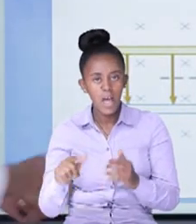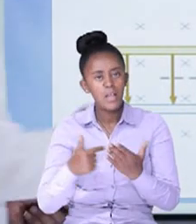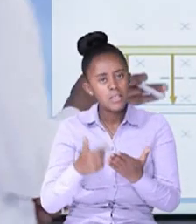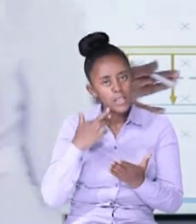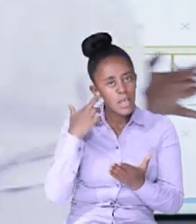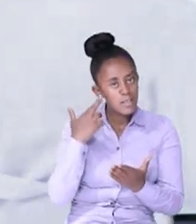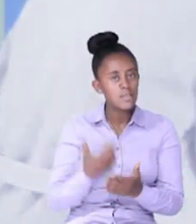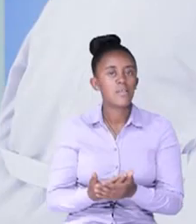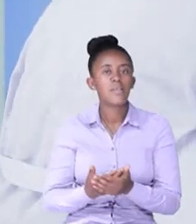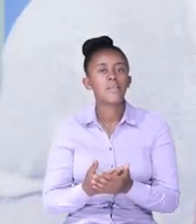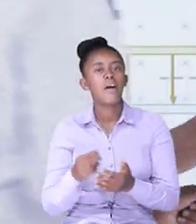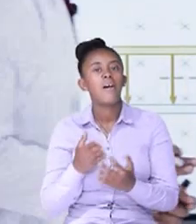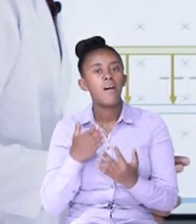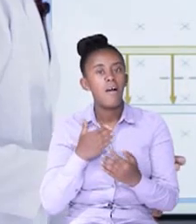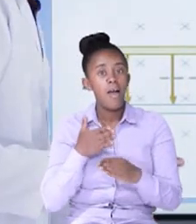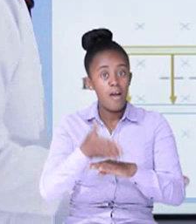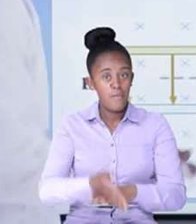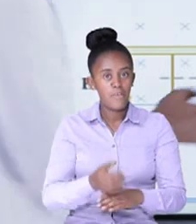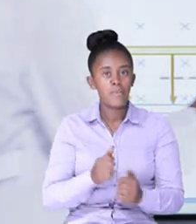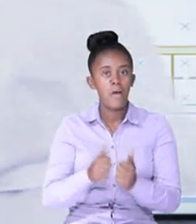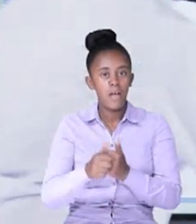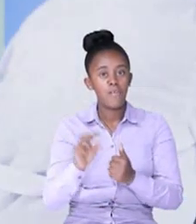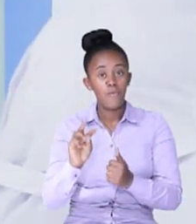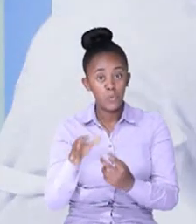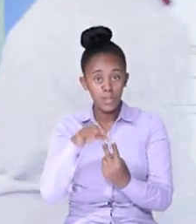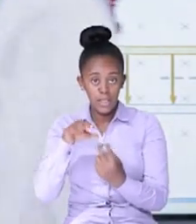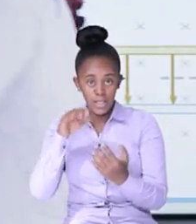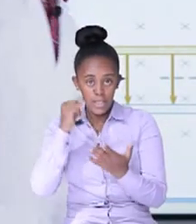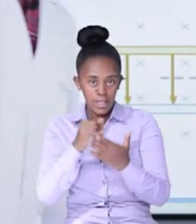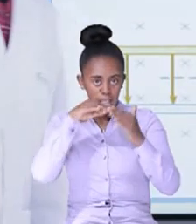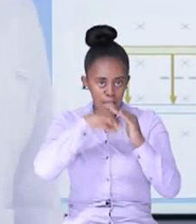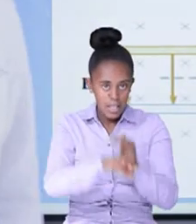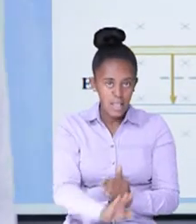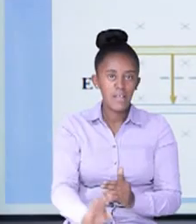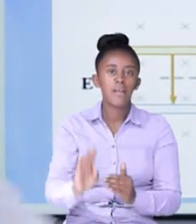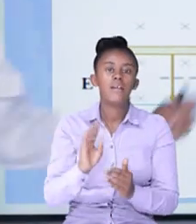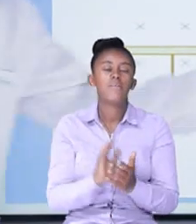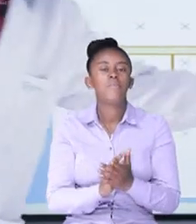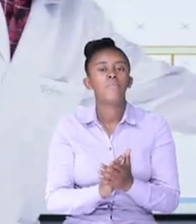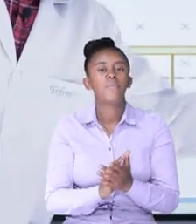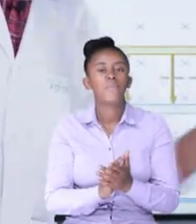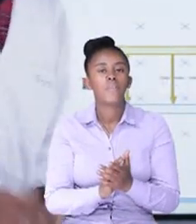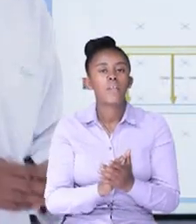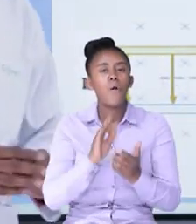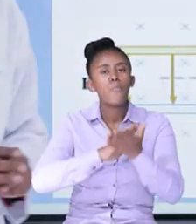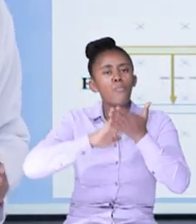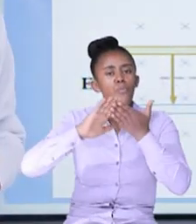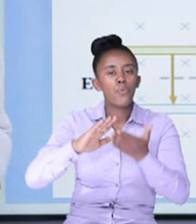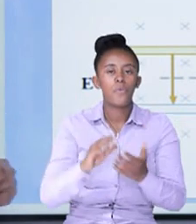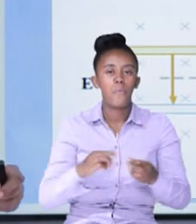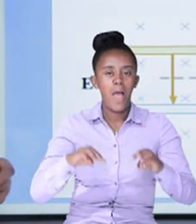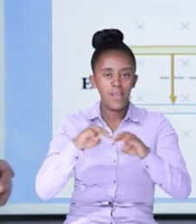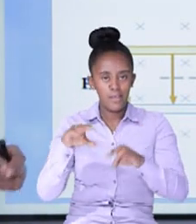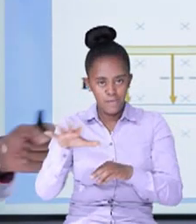case, after it passes through the velocity selector, it enters into a pure magnetic